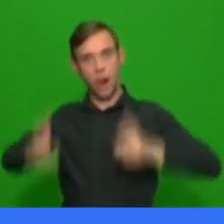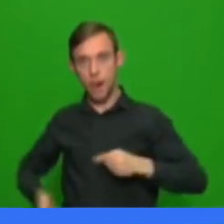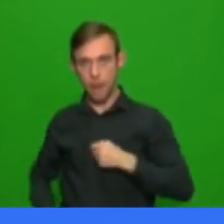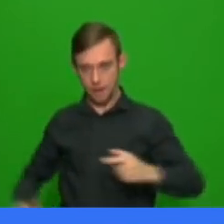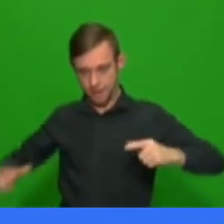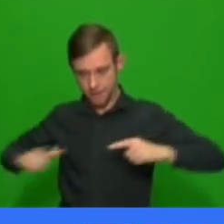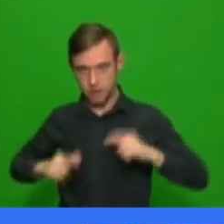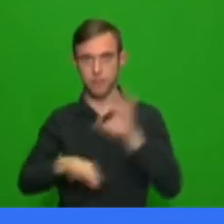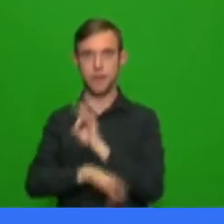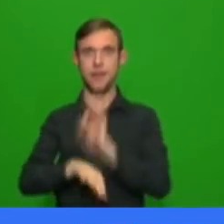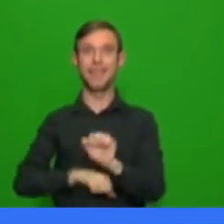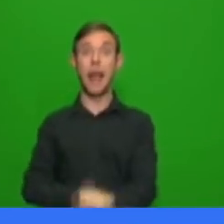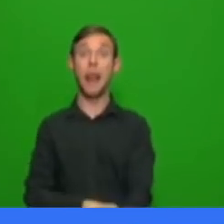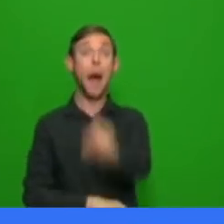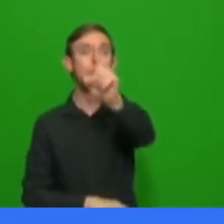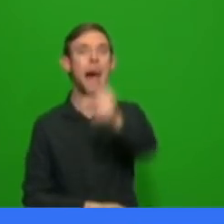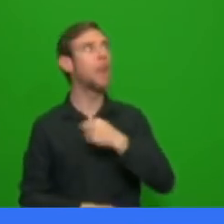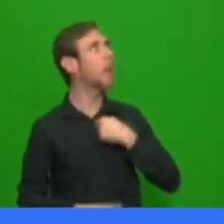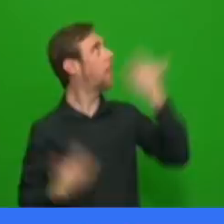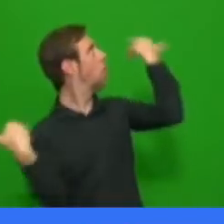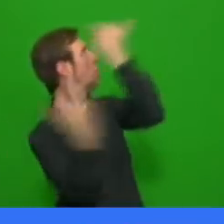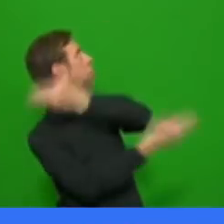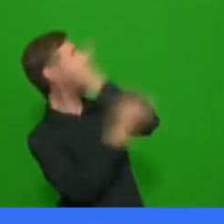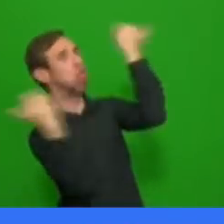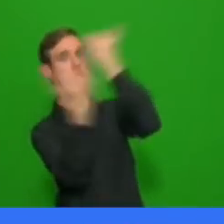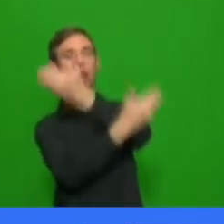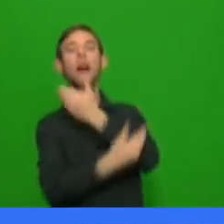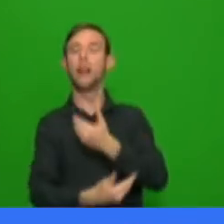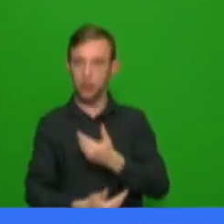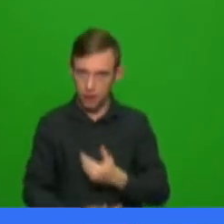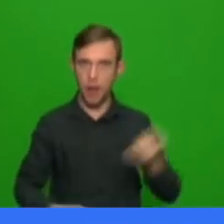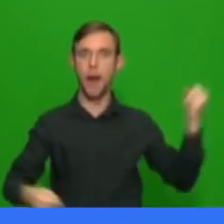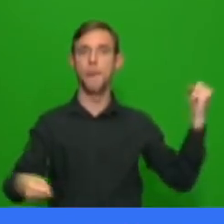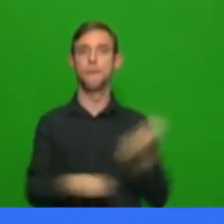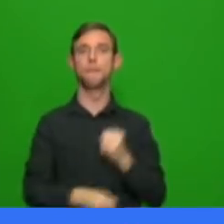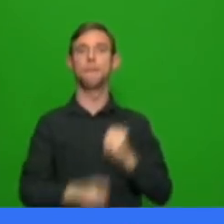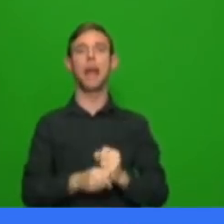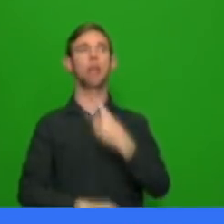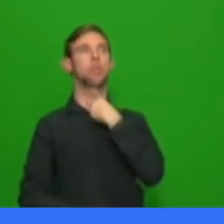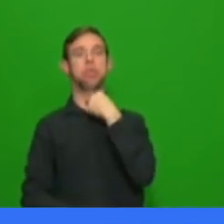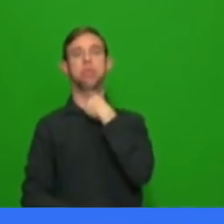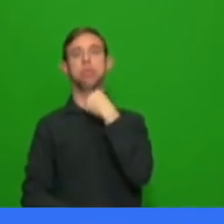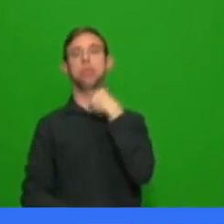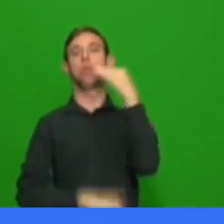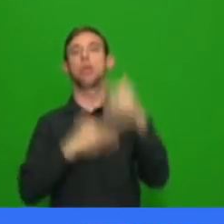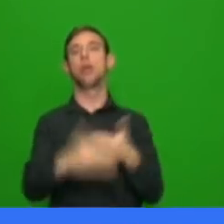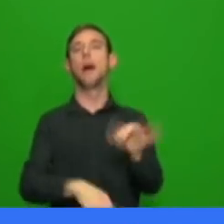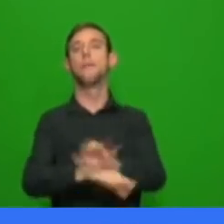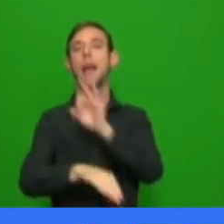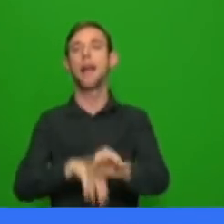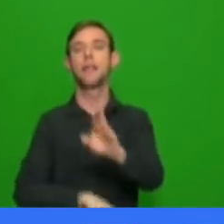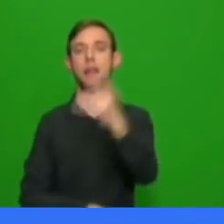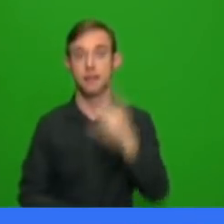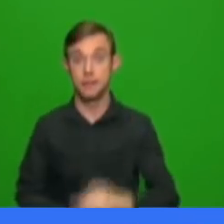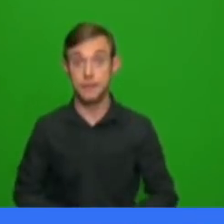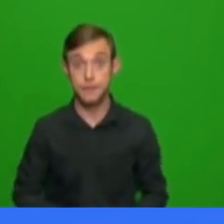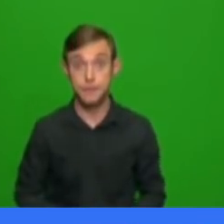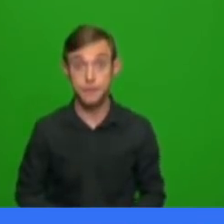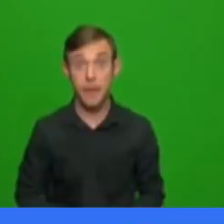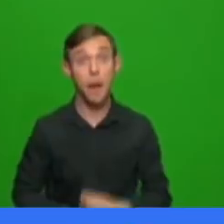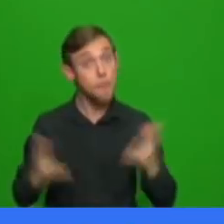was unexpected, because then businesses cannot plan their activities. The finances are a